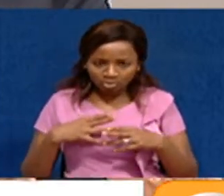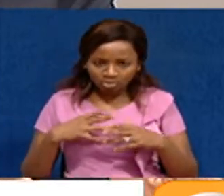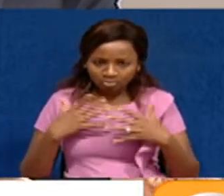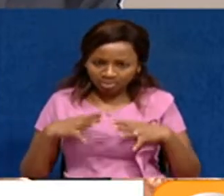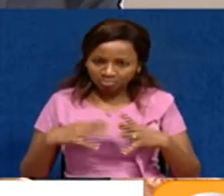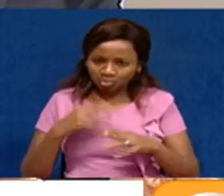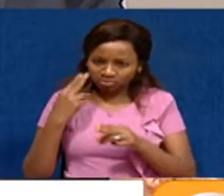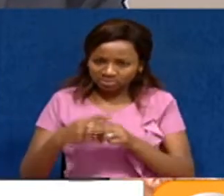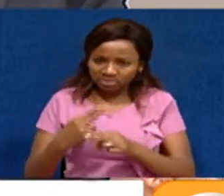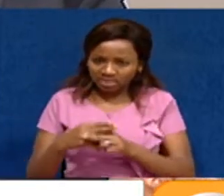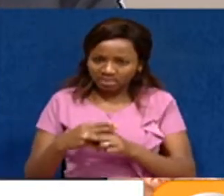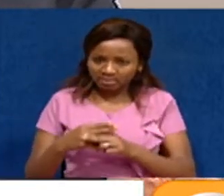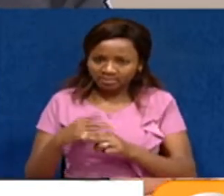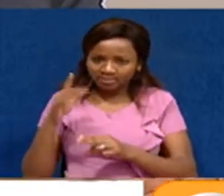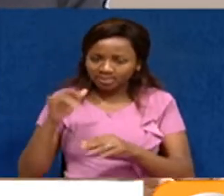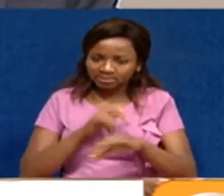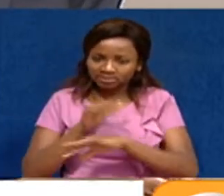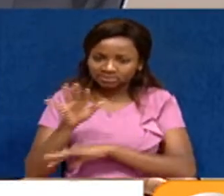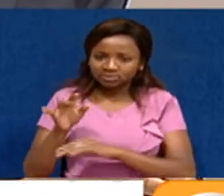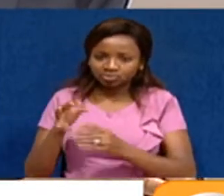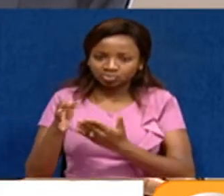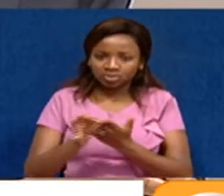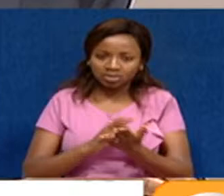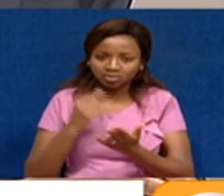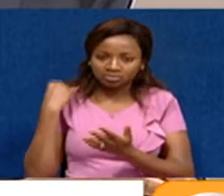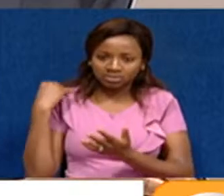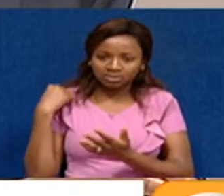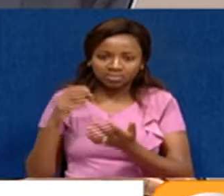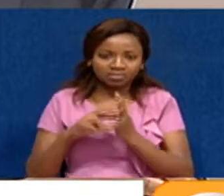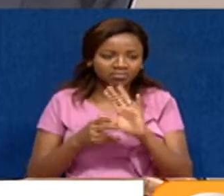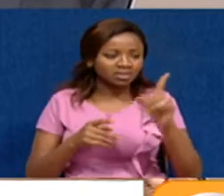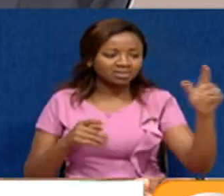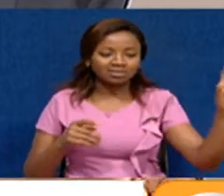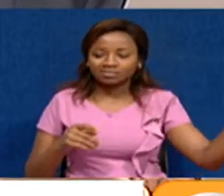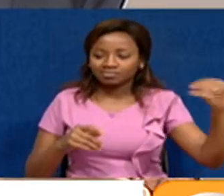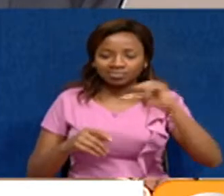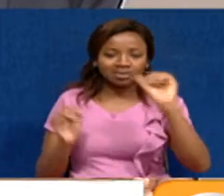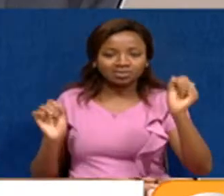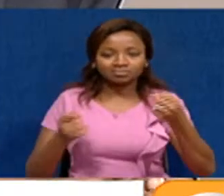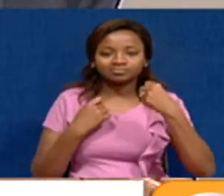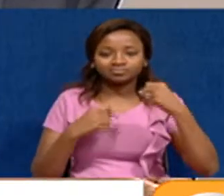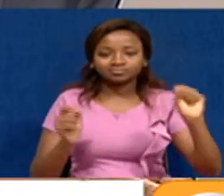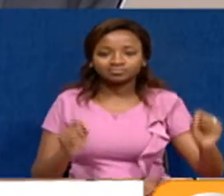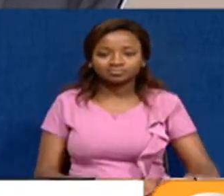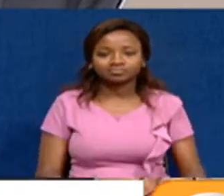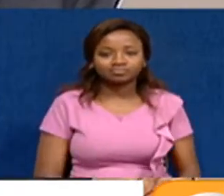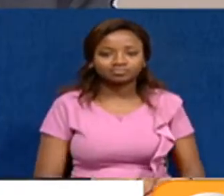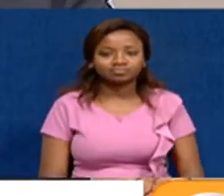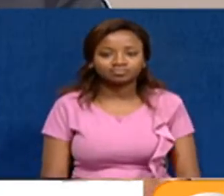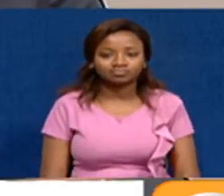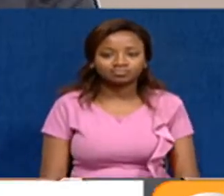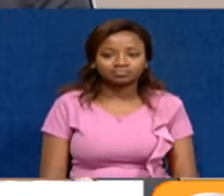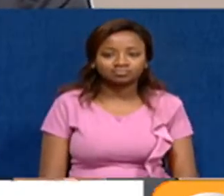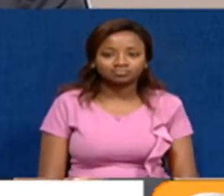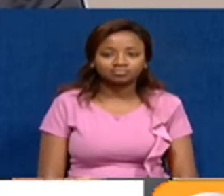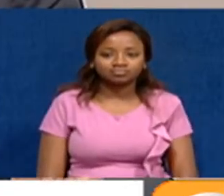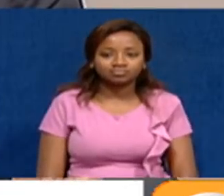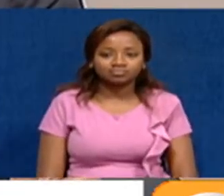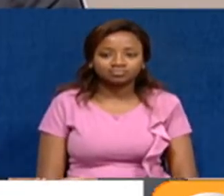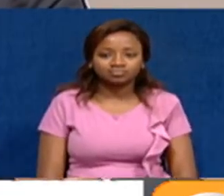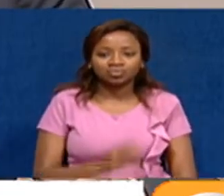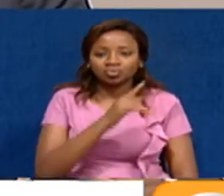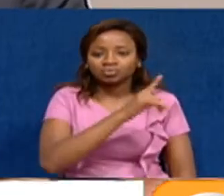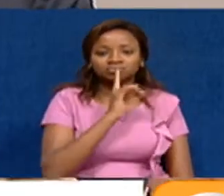account numbers. So the other team cannot pay, you see. They cannot pay because on the other country, say, we cannot pay an